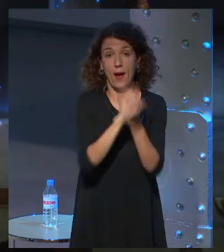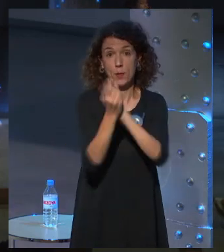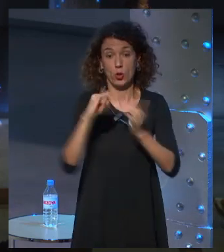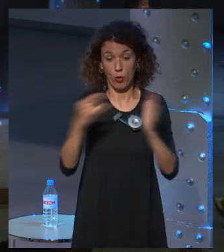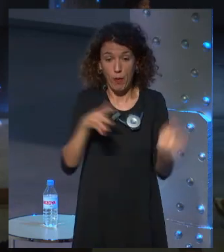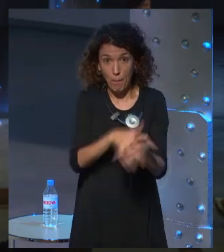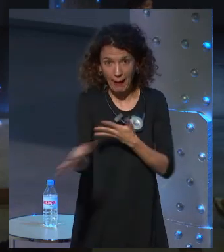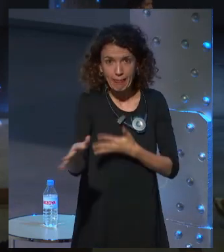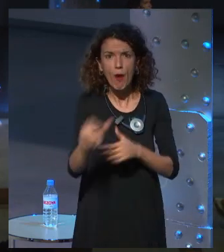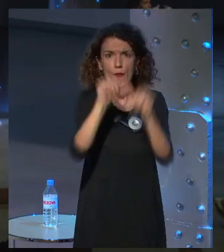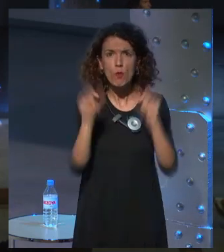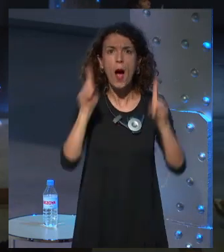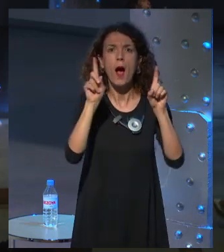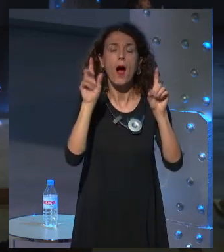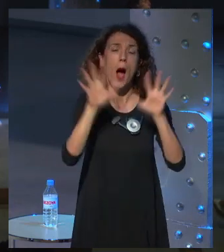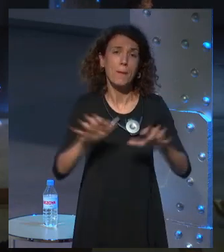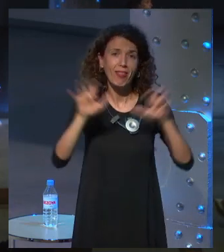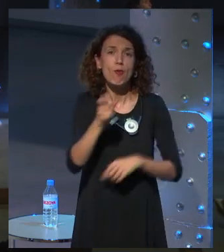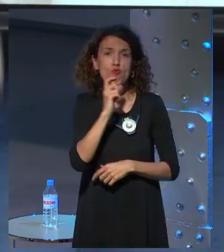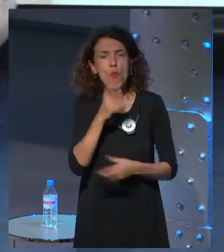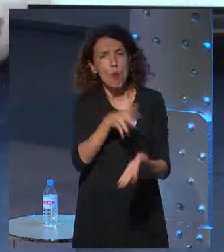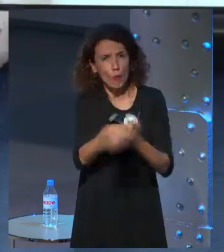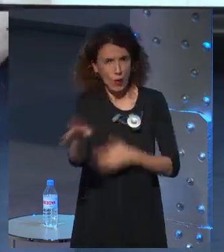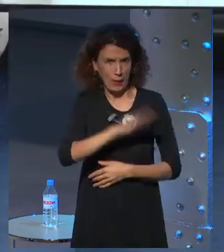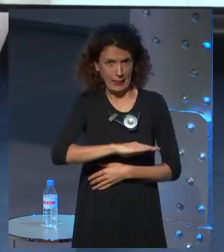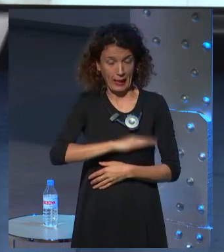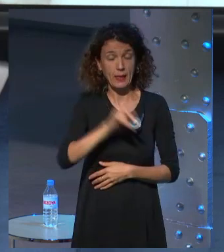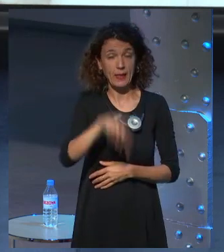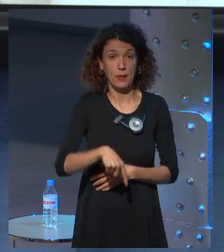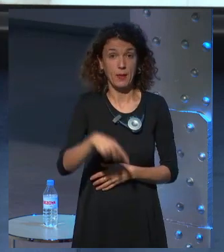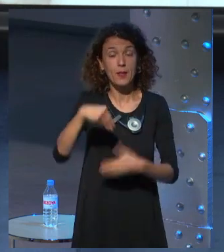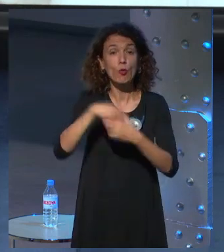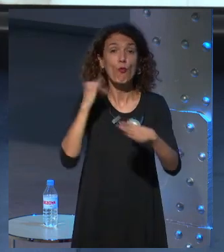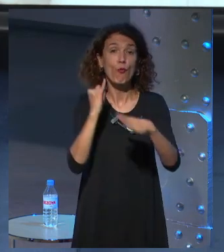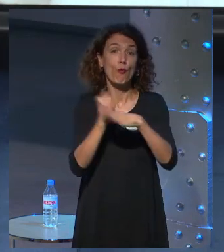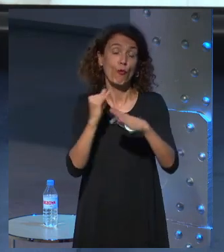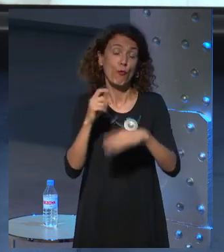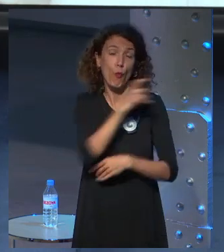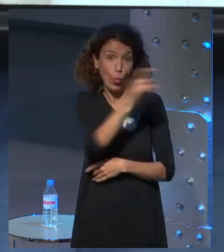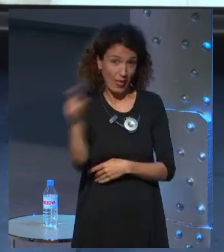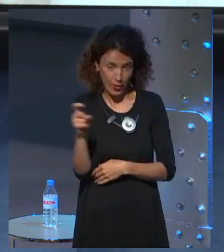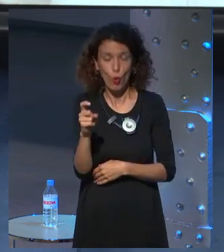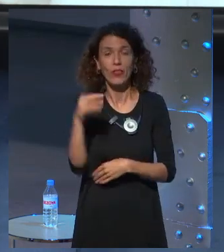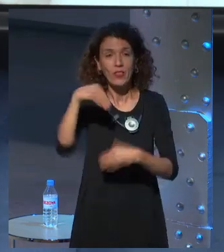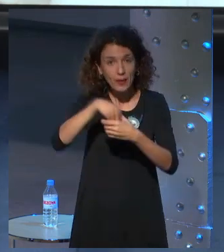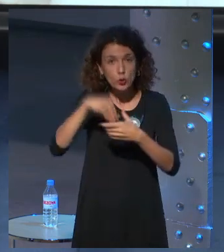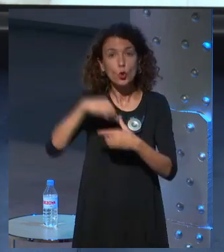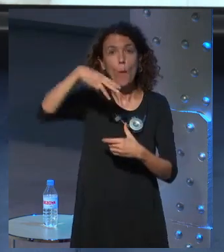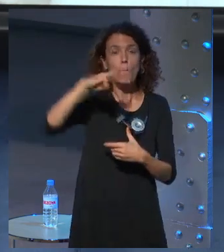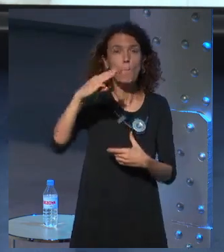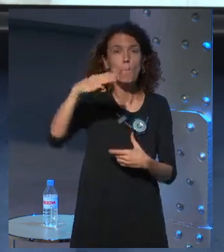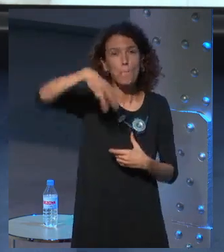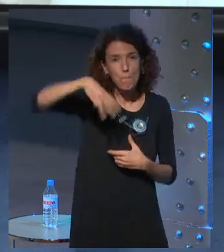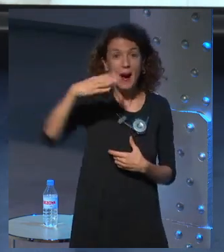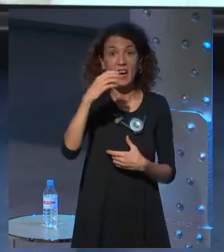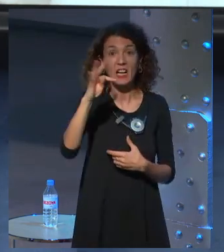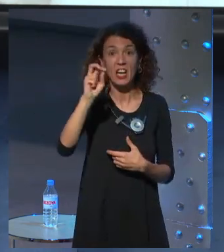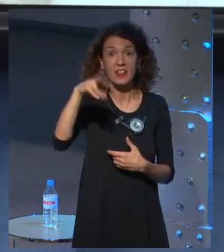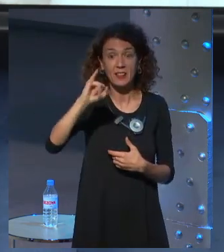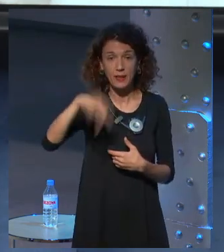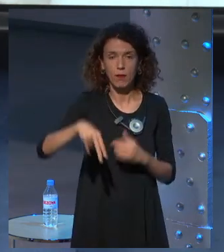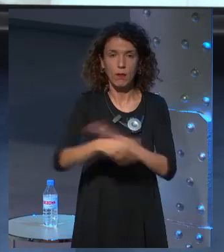and more specifically on how the technological changes change the way in which we learn.